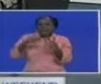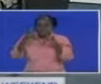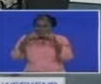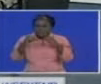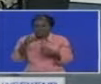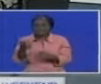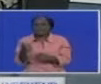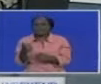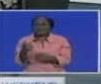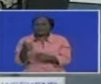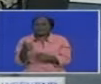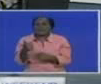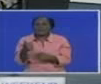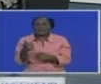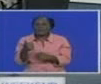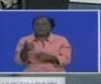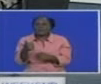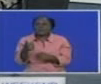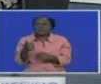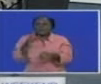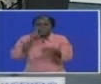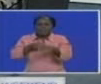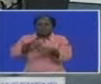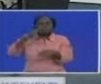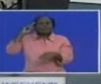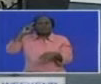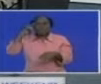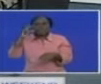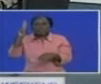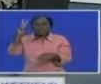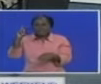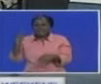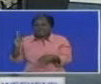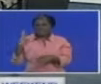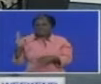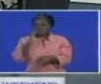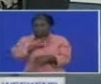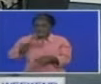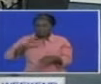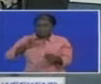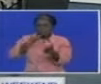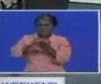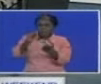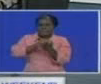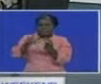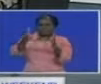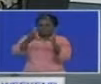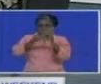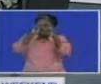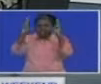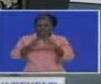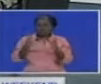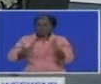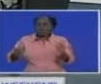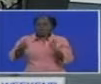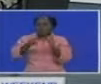let me add the last statement about the same. Mm-hmm. Is that when you think about UN Security Council, anyone, of course, who has studied public international law or international politics